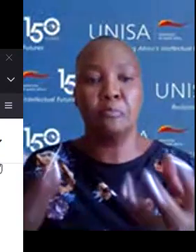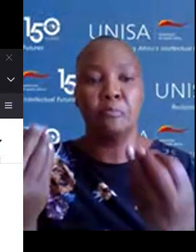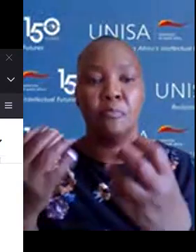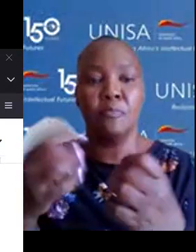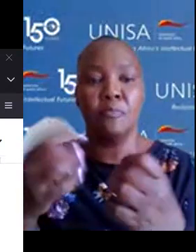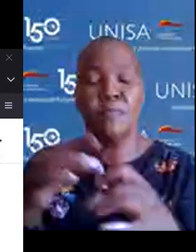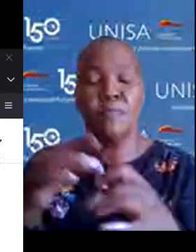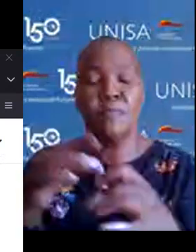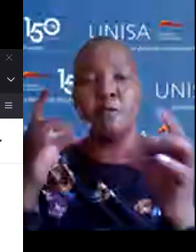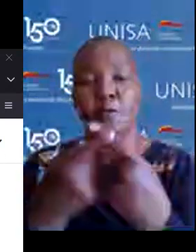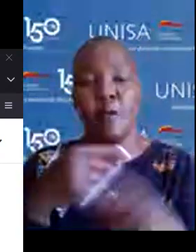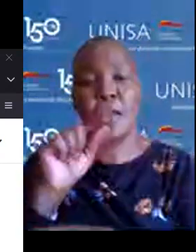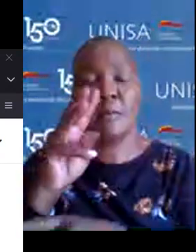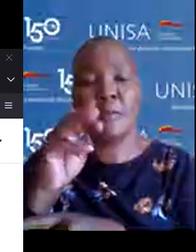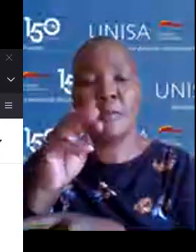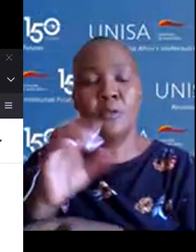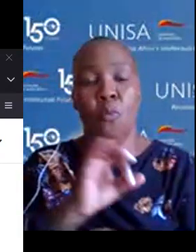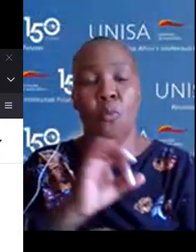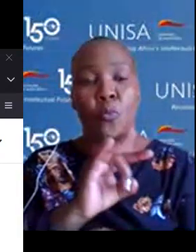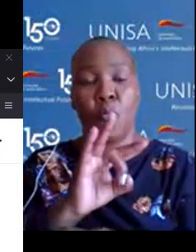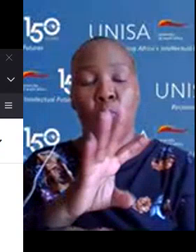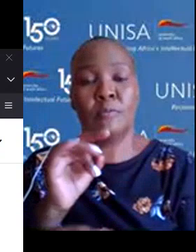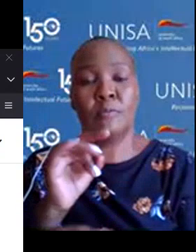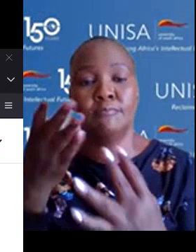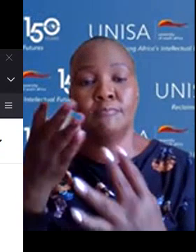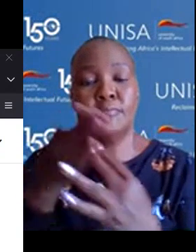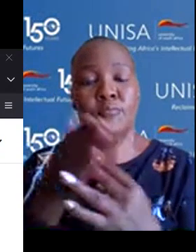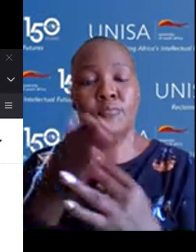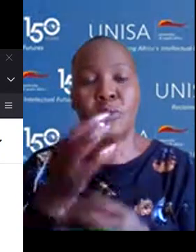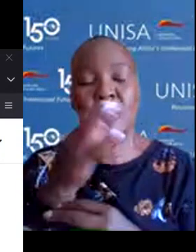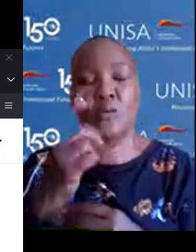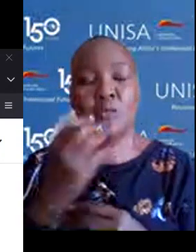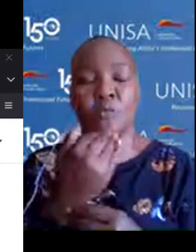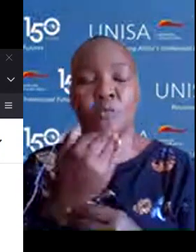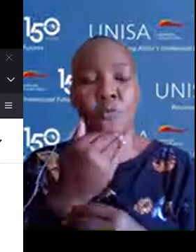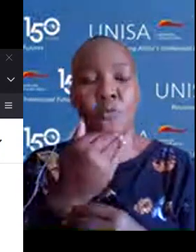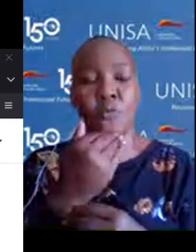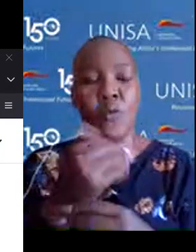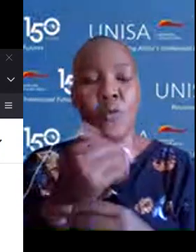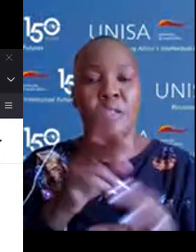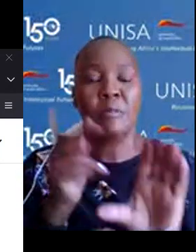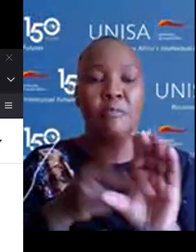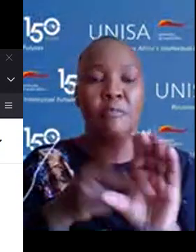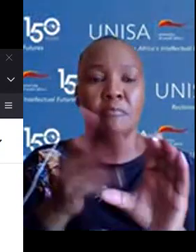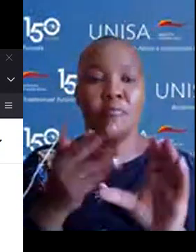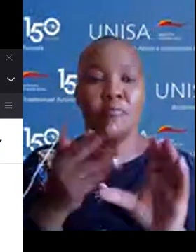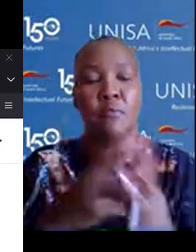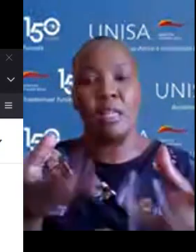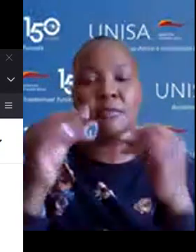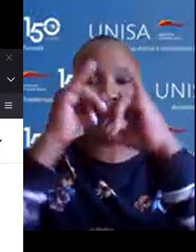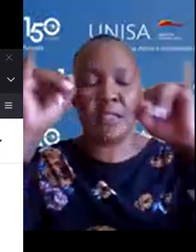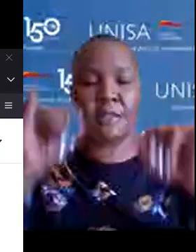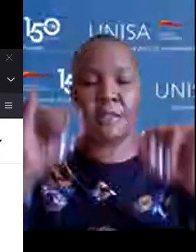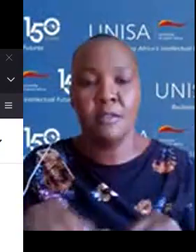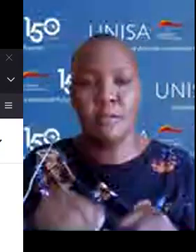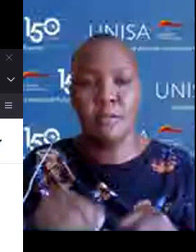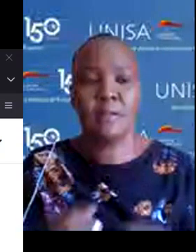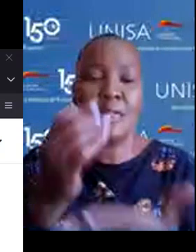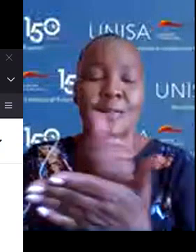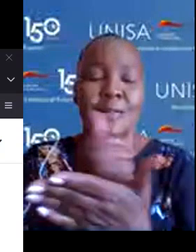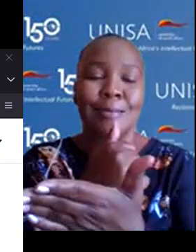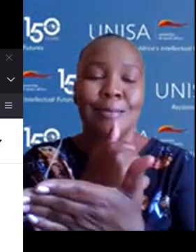LMS once you logged in to determine who is participating and who will be receiving certificates. So the registration is only for